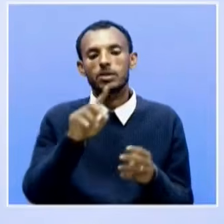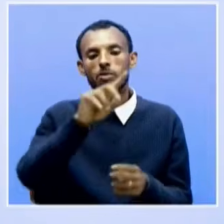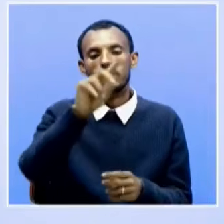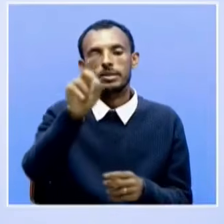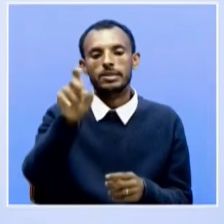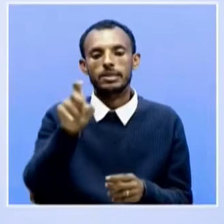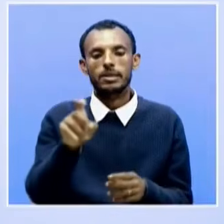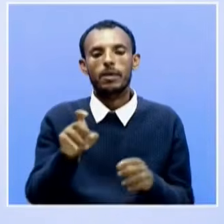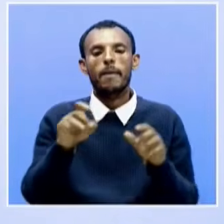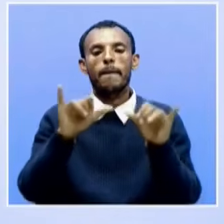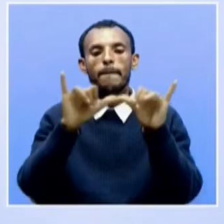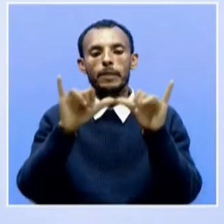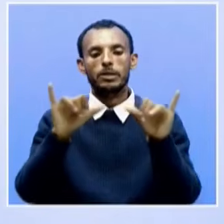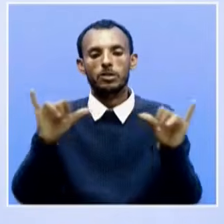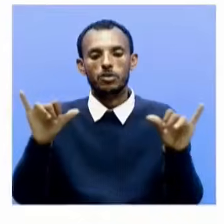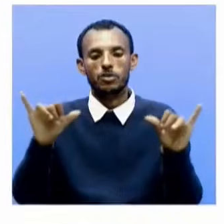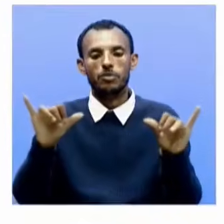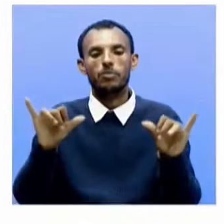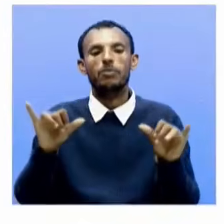one, measure of